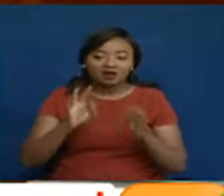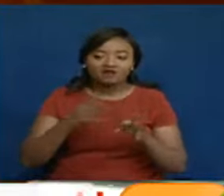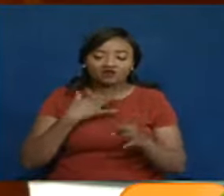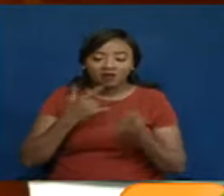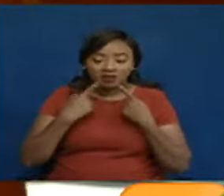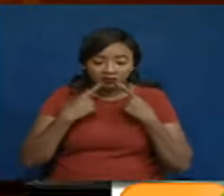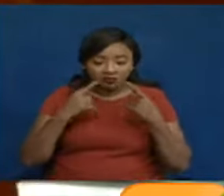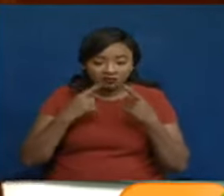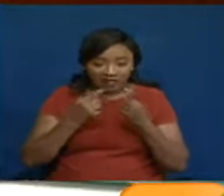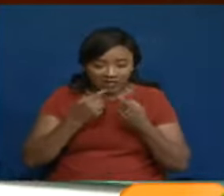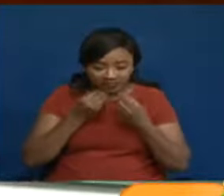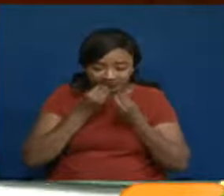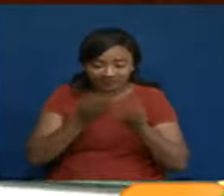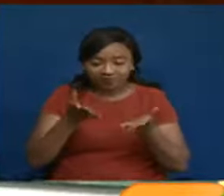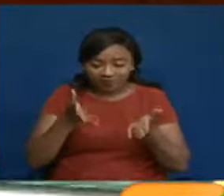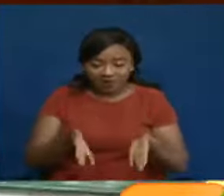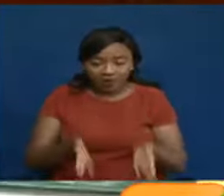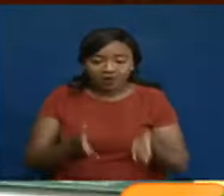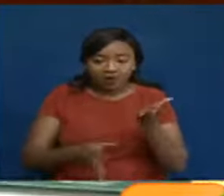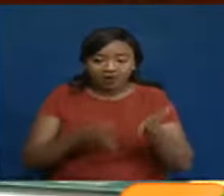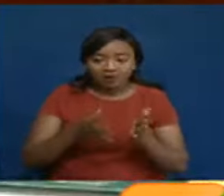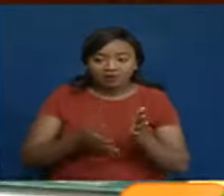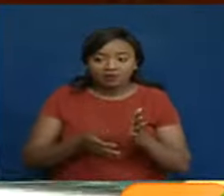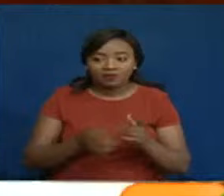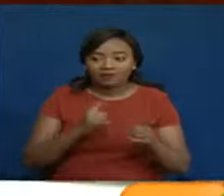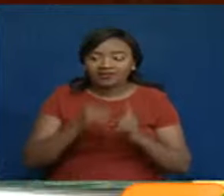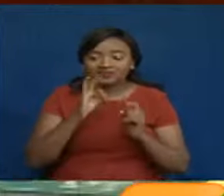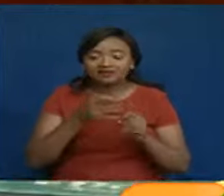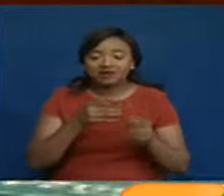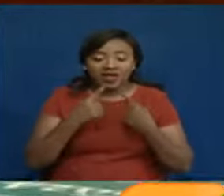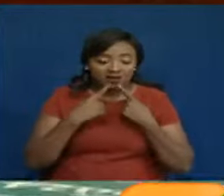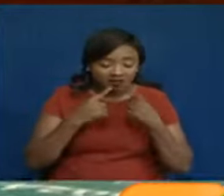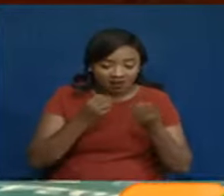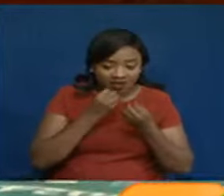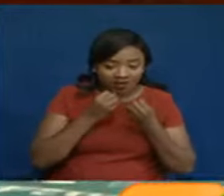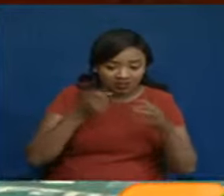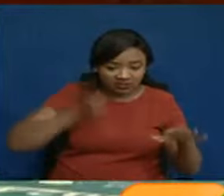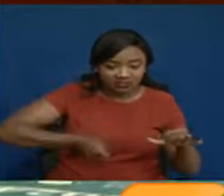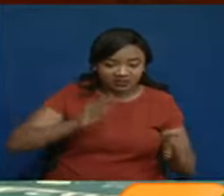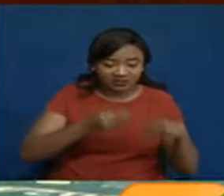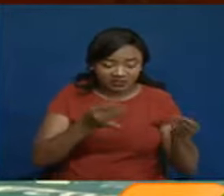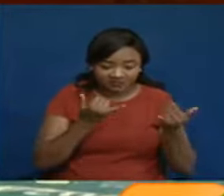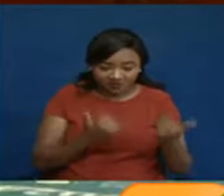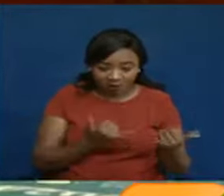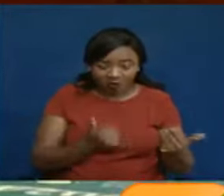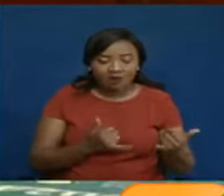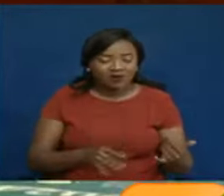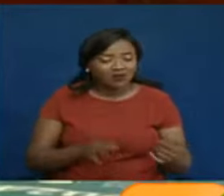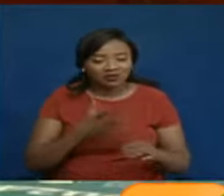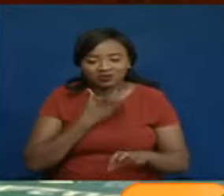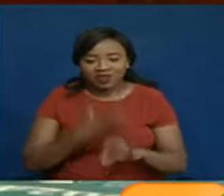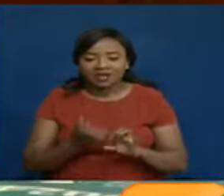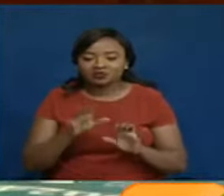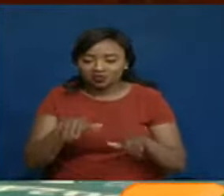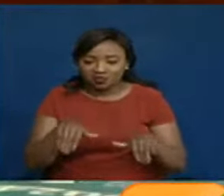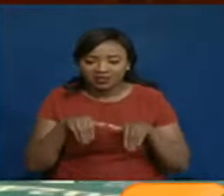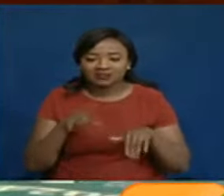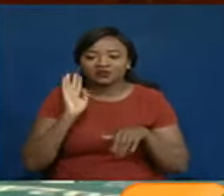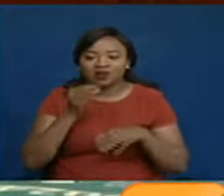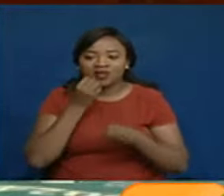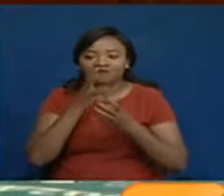immediately, and again that will open up another Pandora box. So allow me to do a ruling and I will deliver it first thing in the